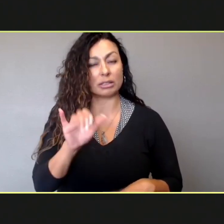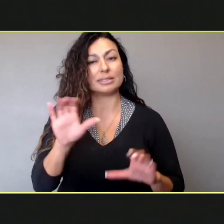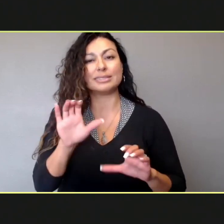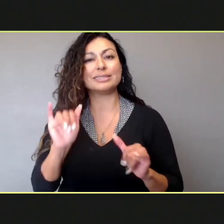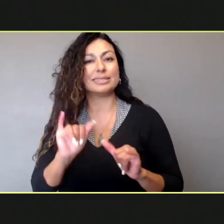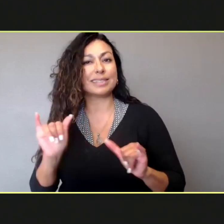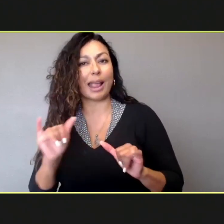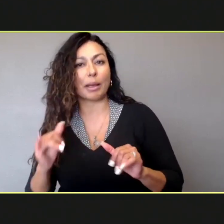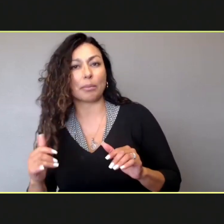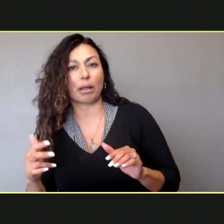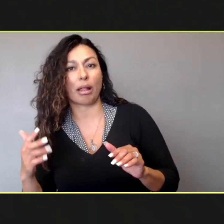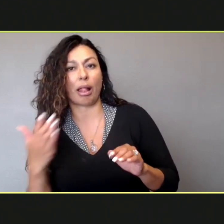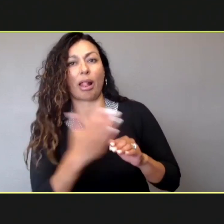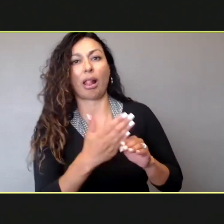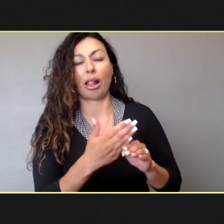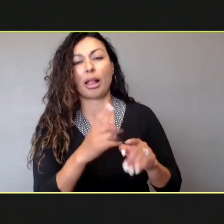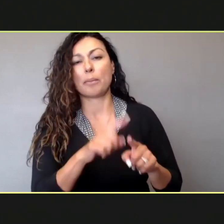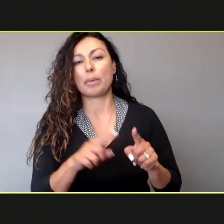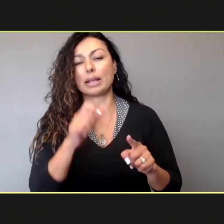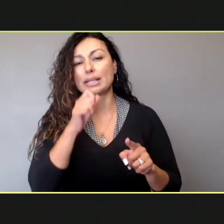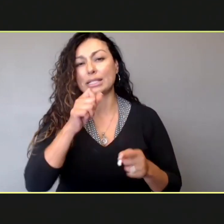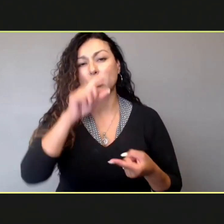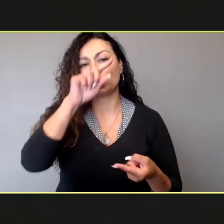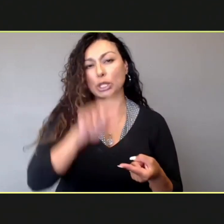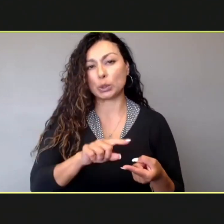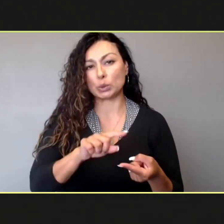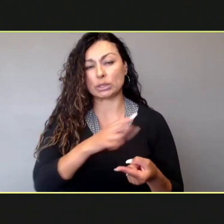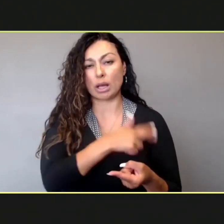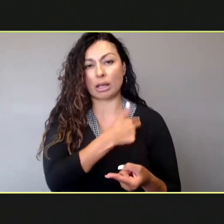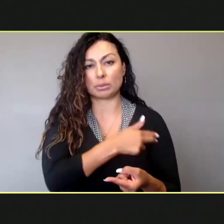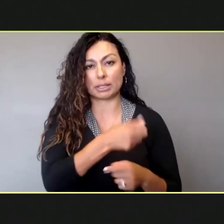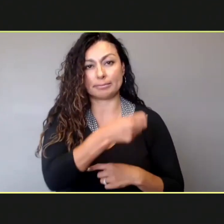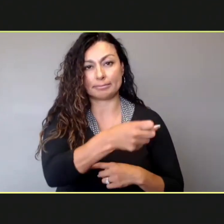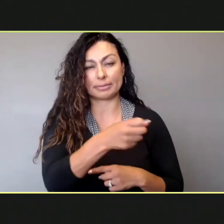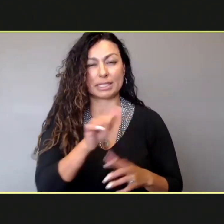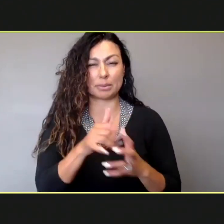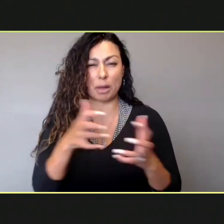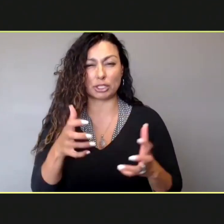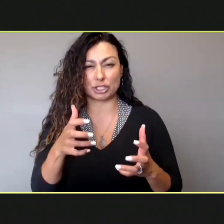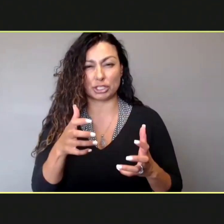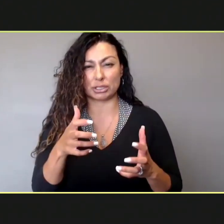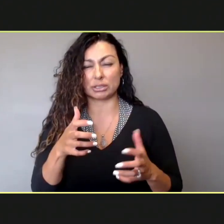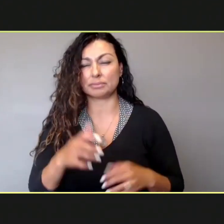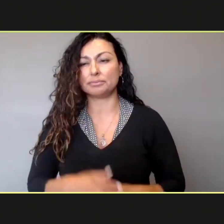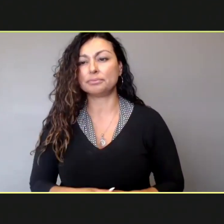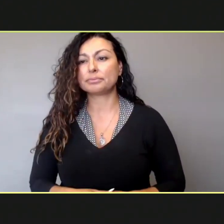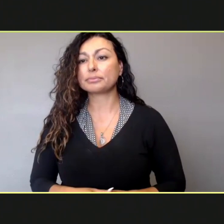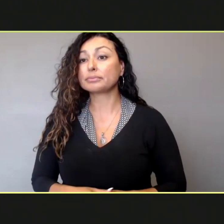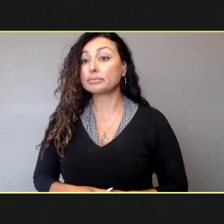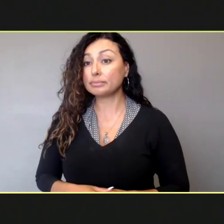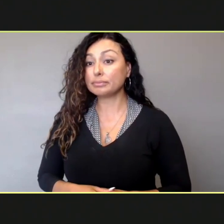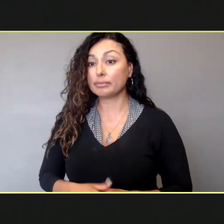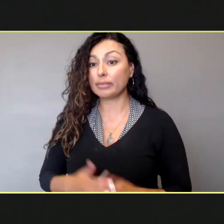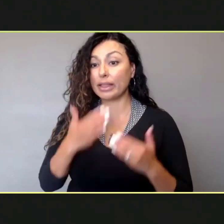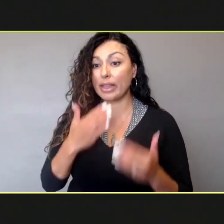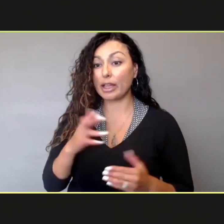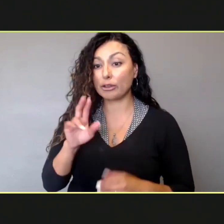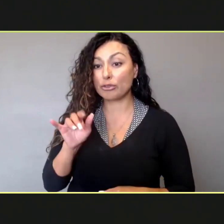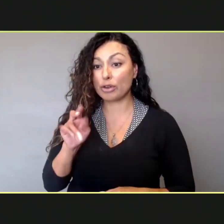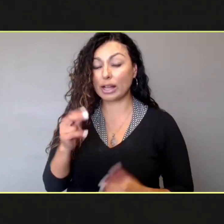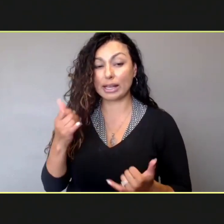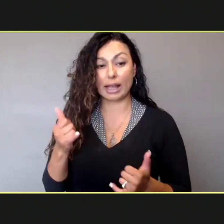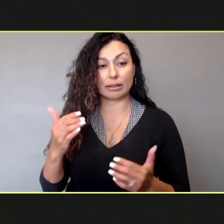interruption, just doesn't reduce hospitalizations by quite as much. Thank you. All right, thank you, Ryan. Next, we're going to go to